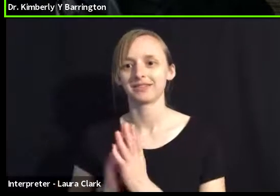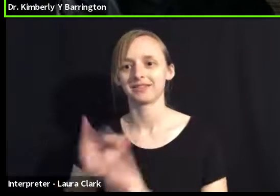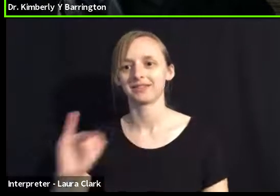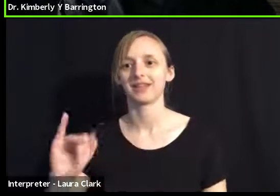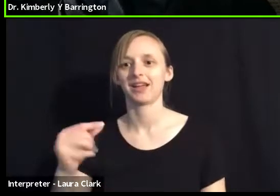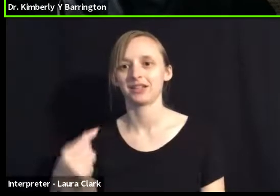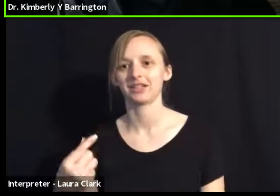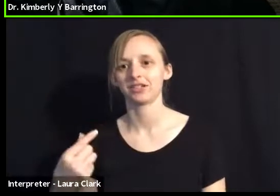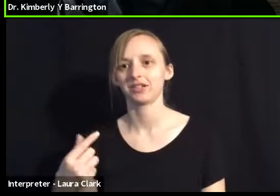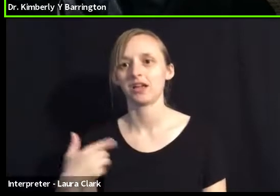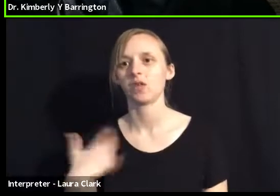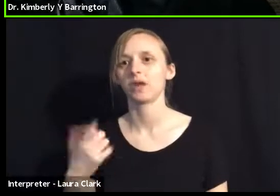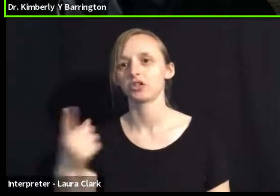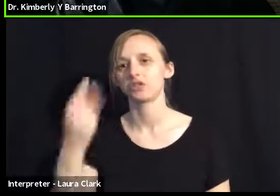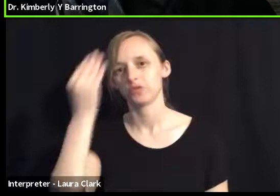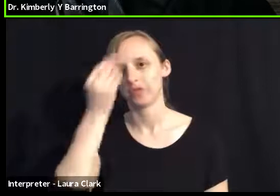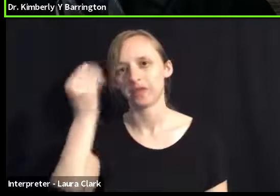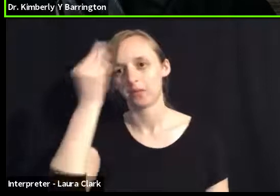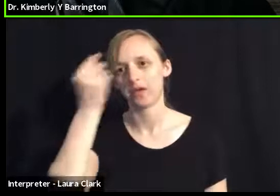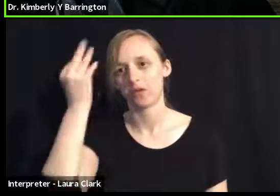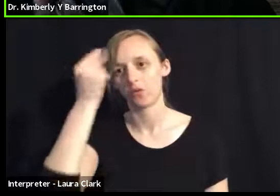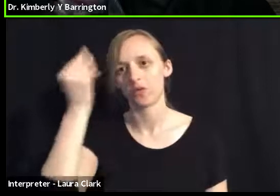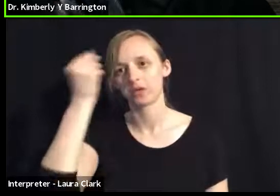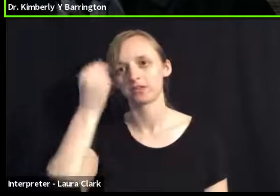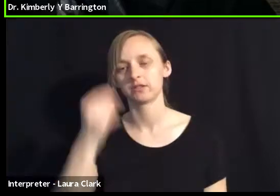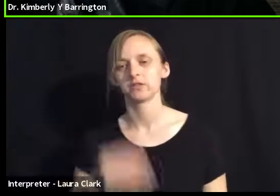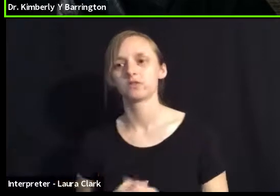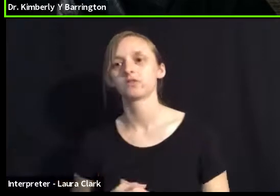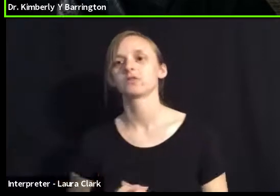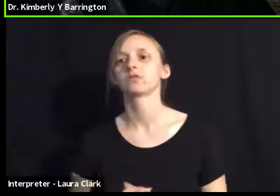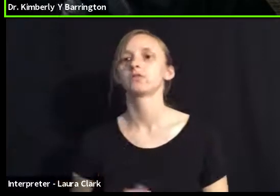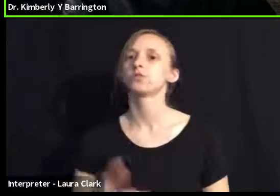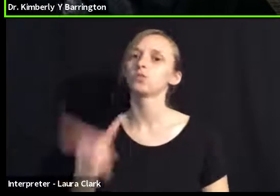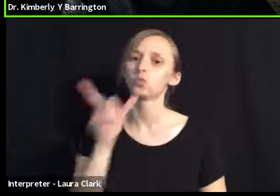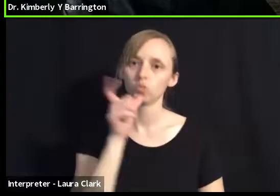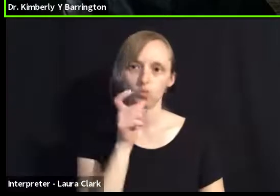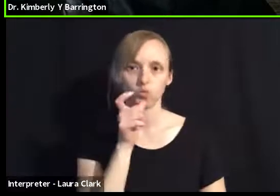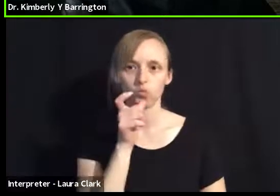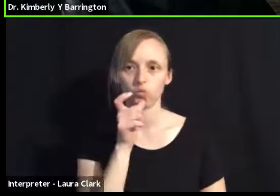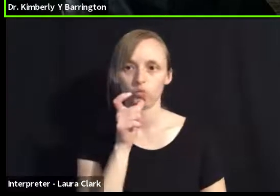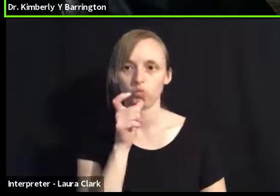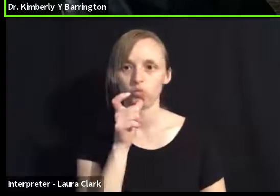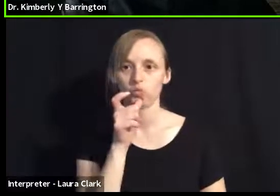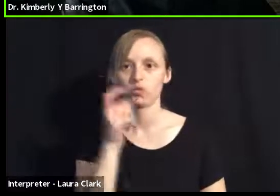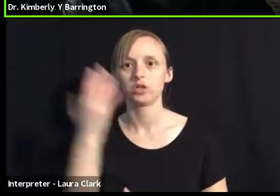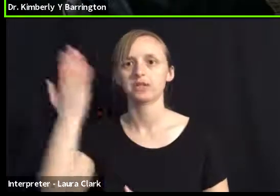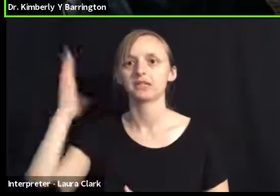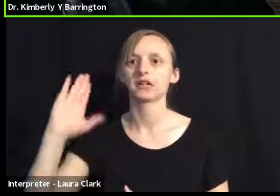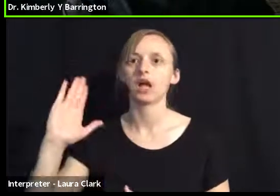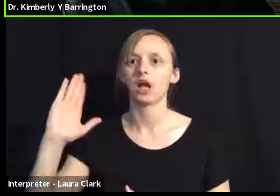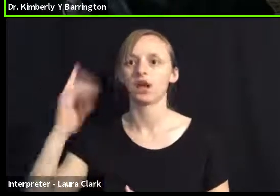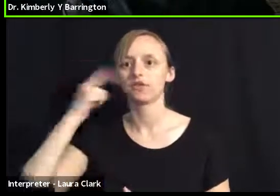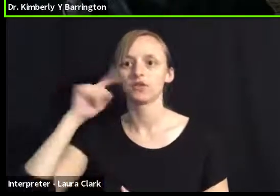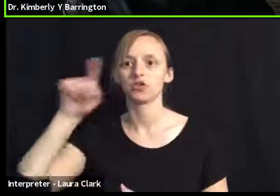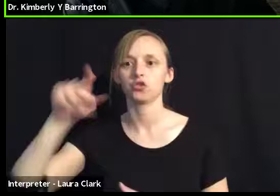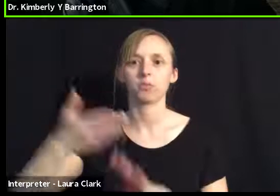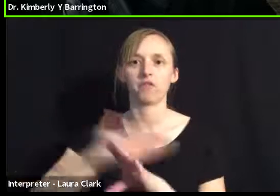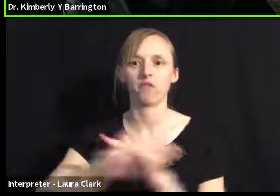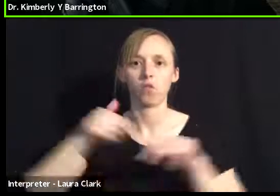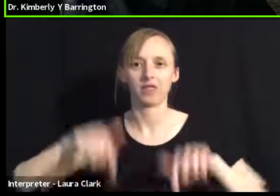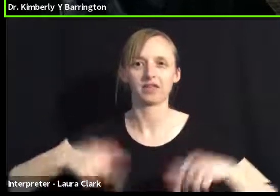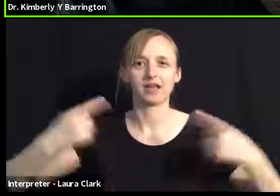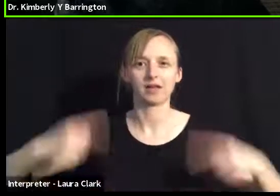wanted you to think about, was who was God to you before this